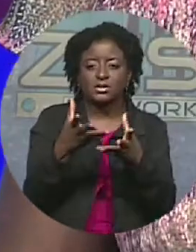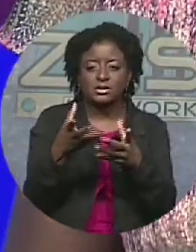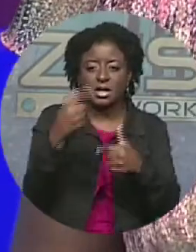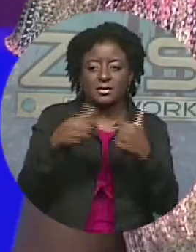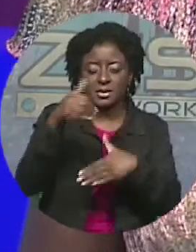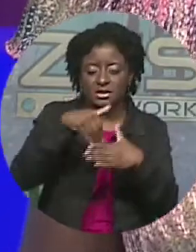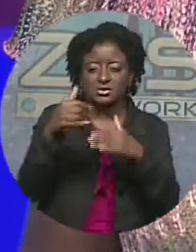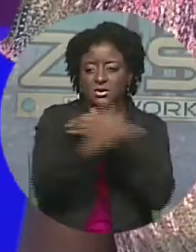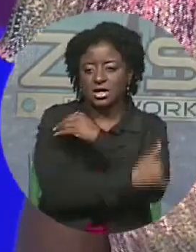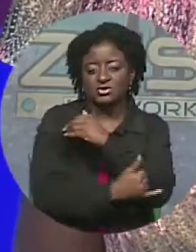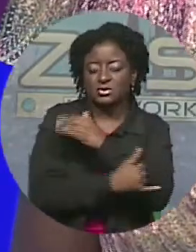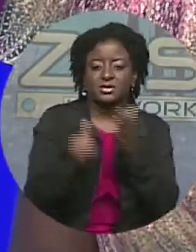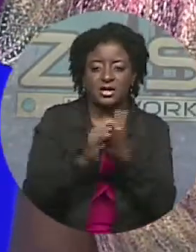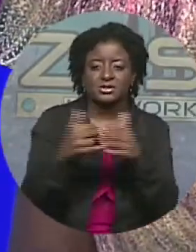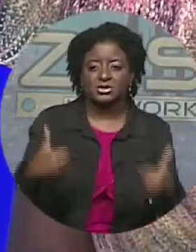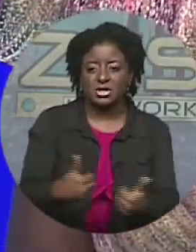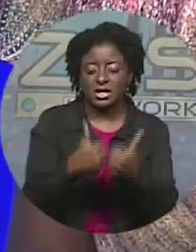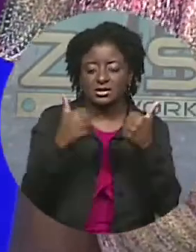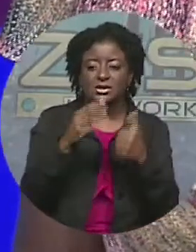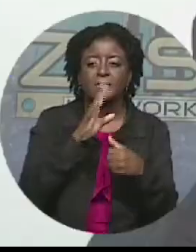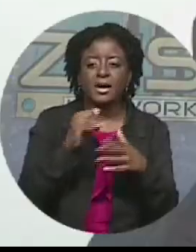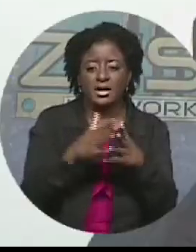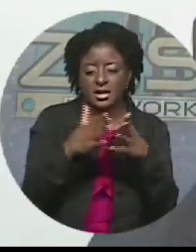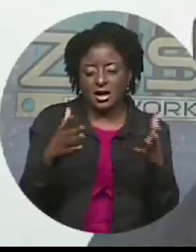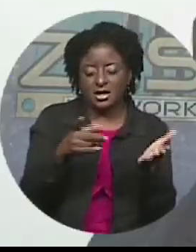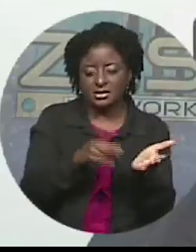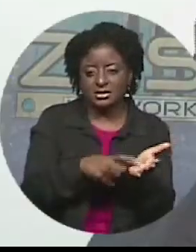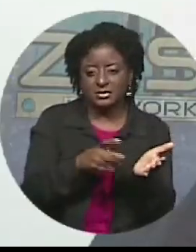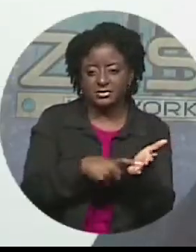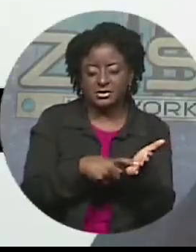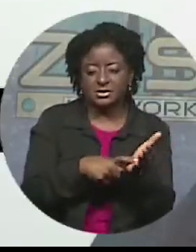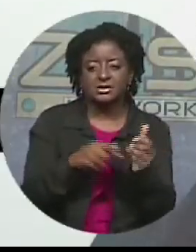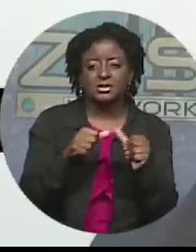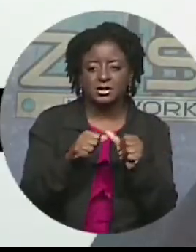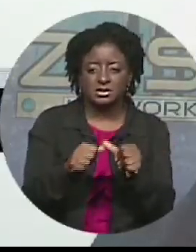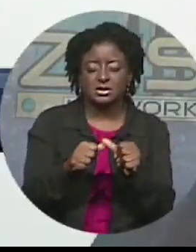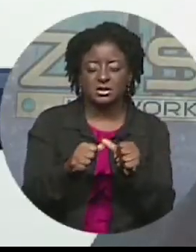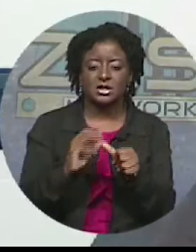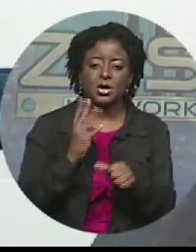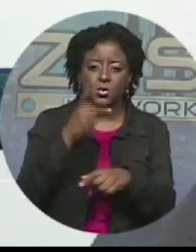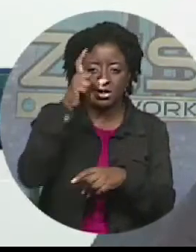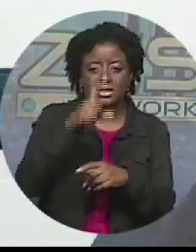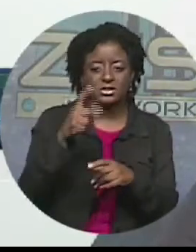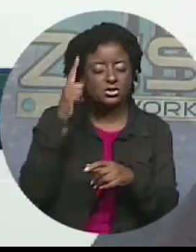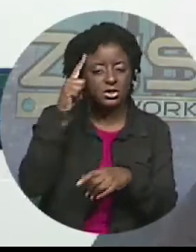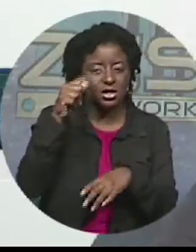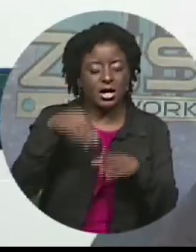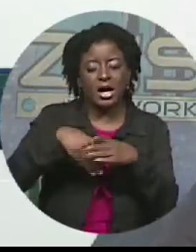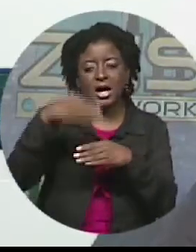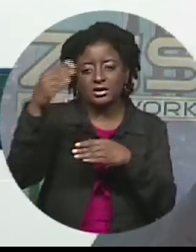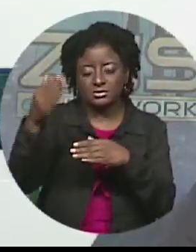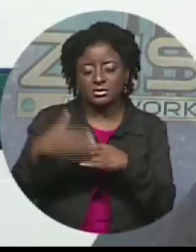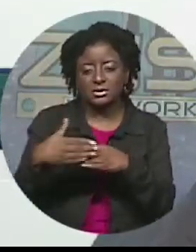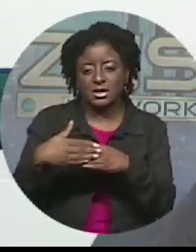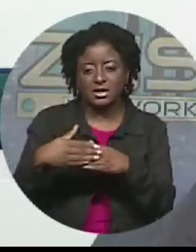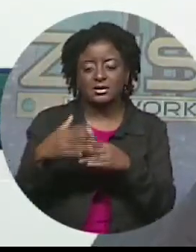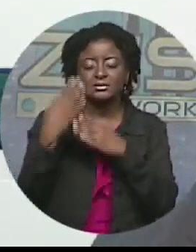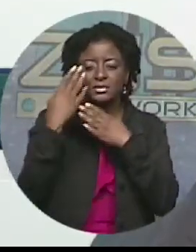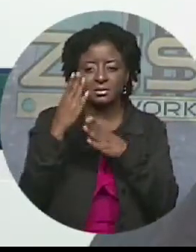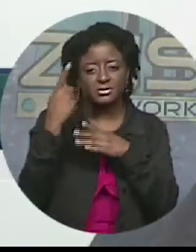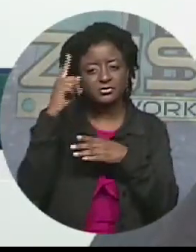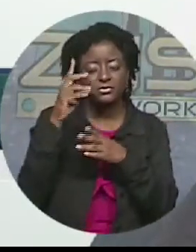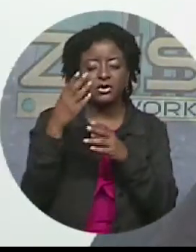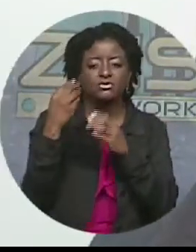deficits and national debt. We need to be able to look outward, look just beyond our own borders for